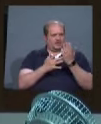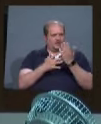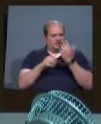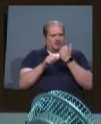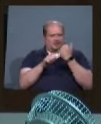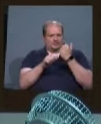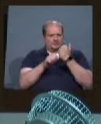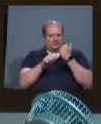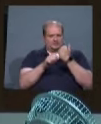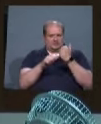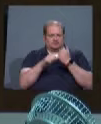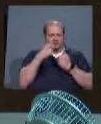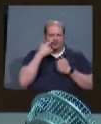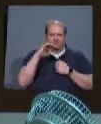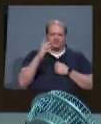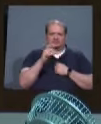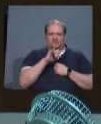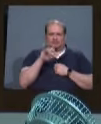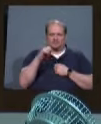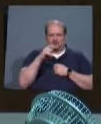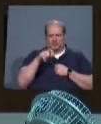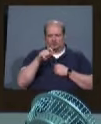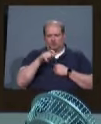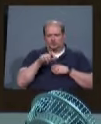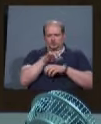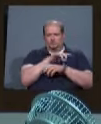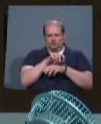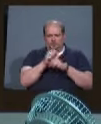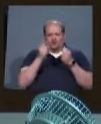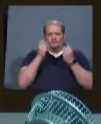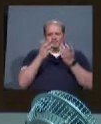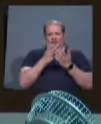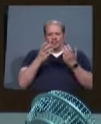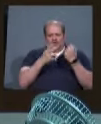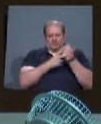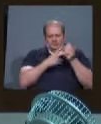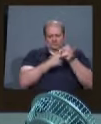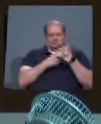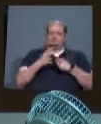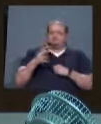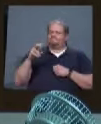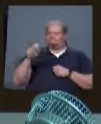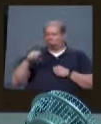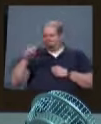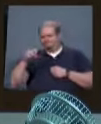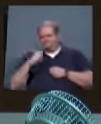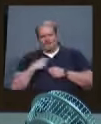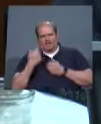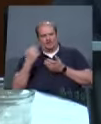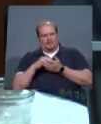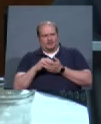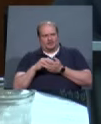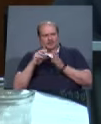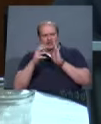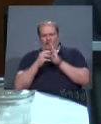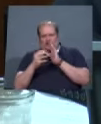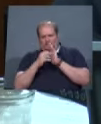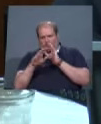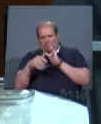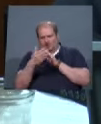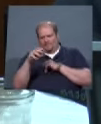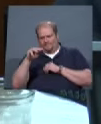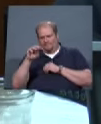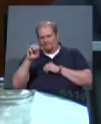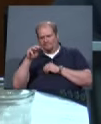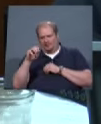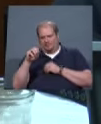assistance, because it sounds like you have a lot to preserve. Yeah, and again, I gave King a copy of that memo,